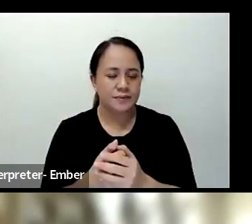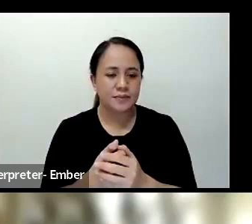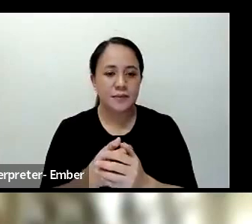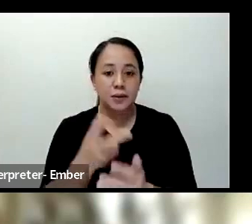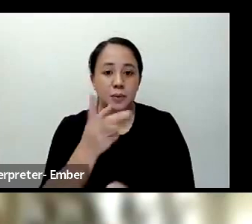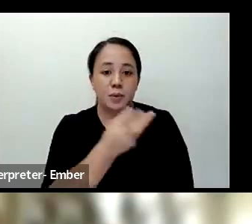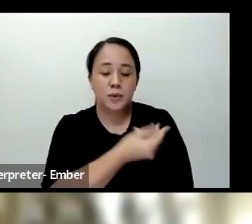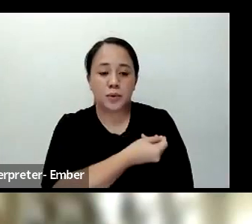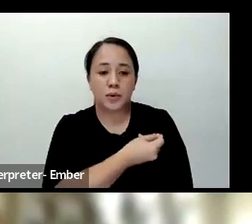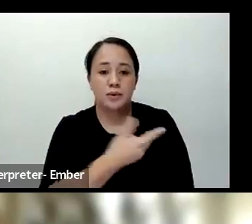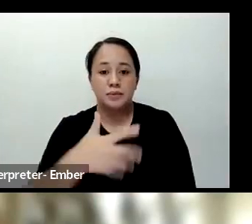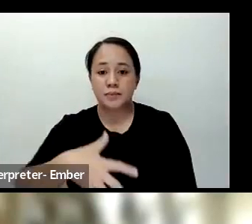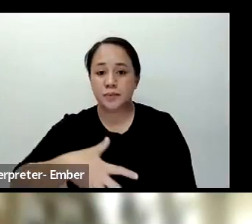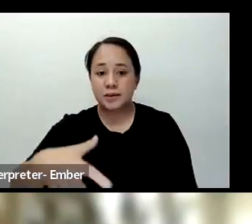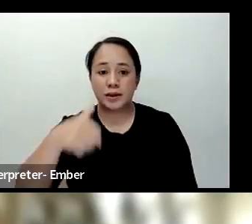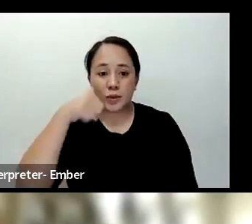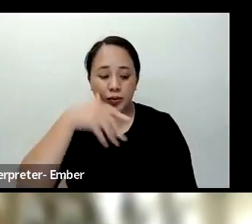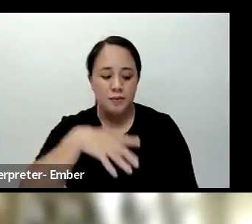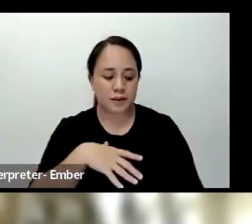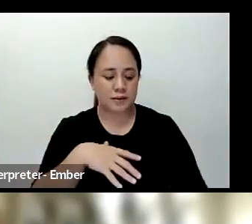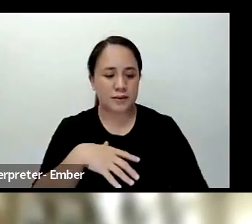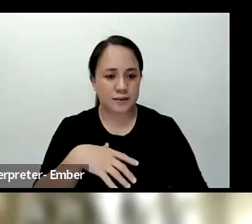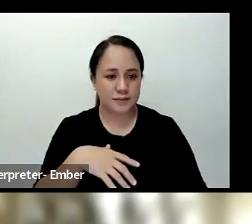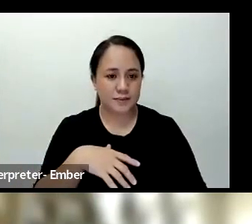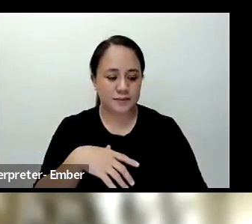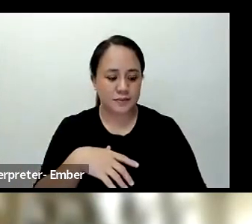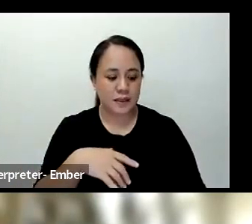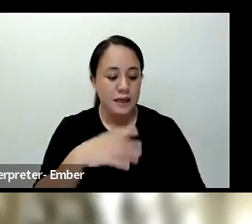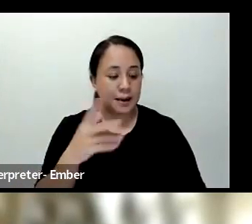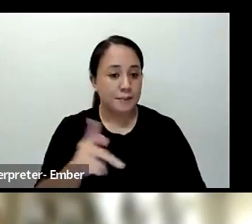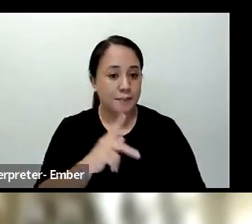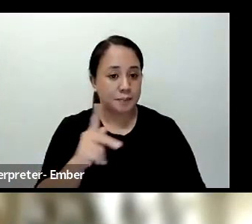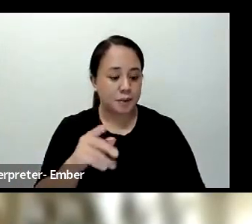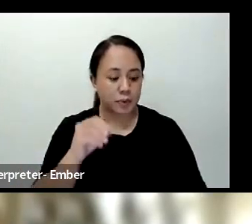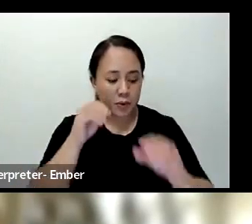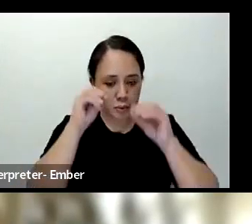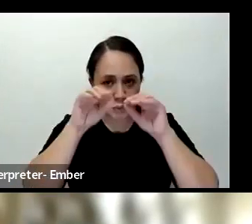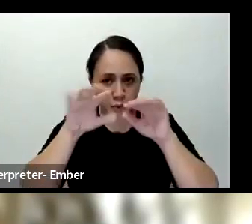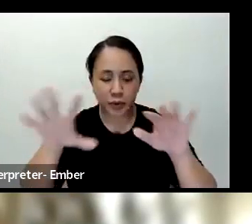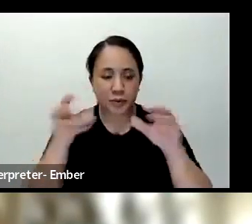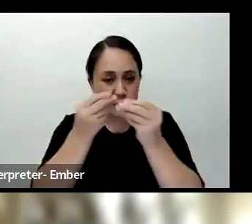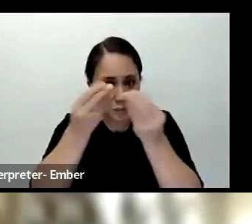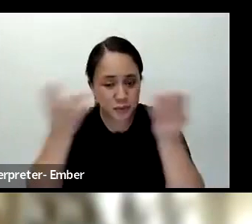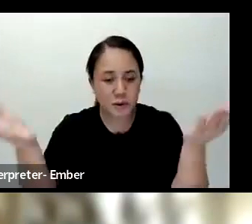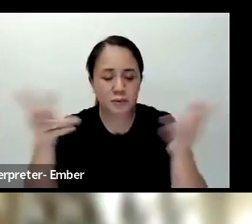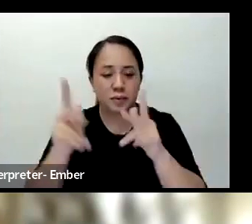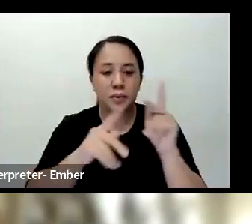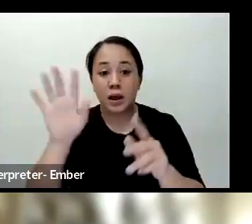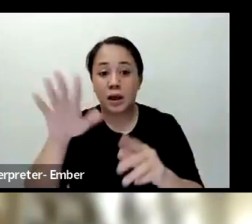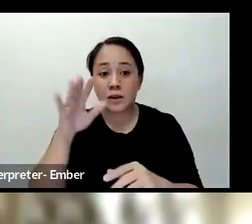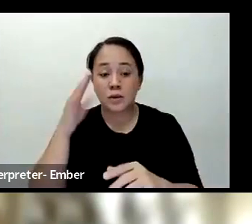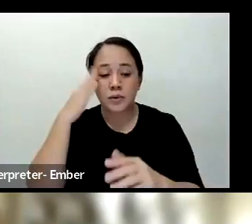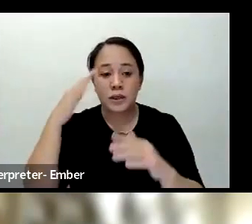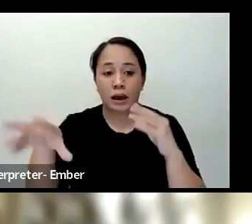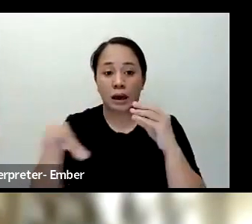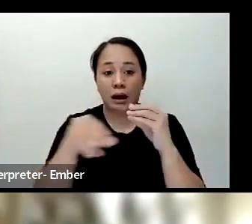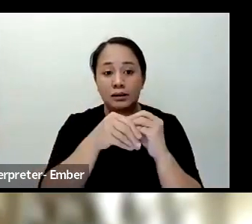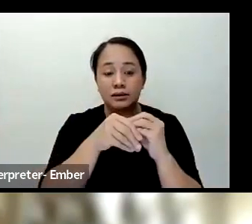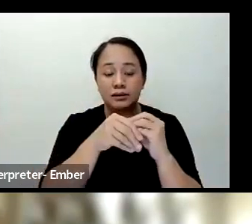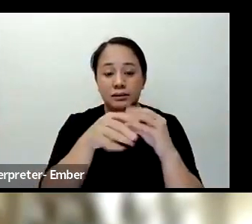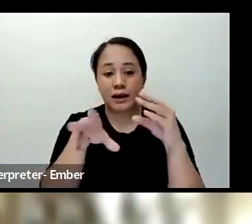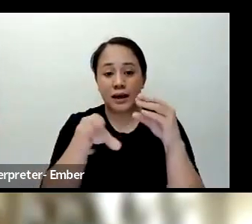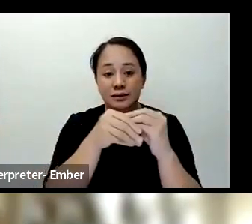immunizations to pregnant women. And some people spread the word that, yung nakadagdag doon